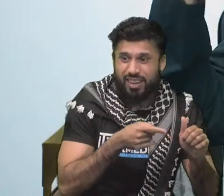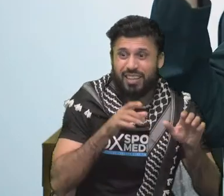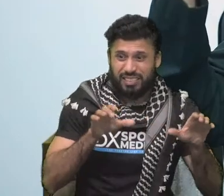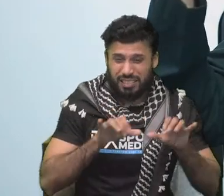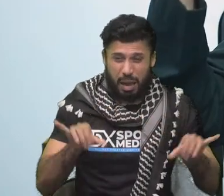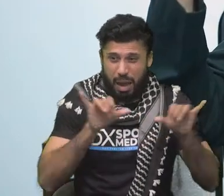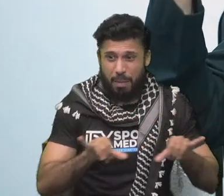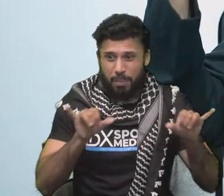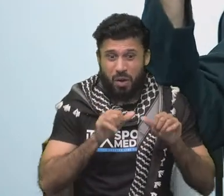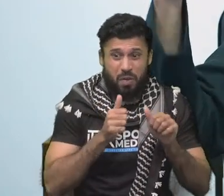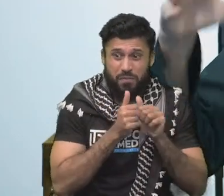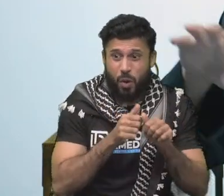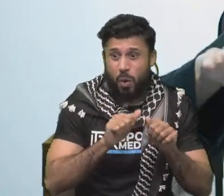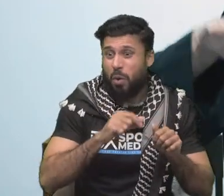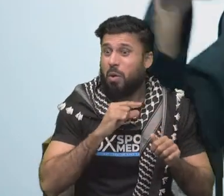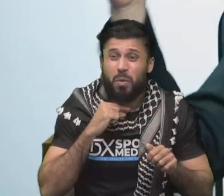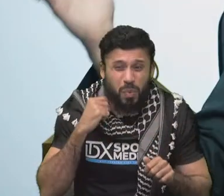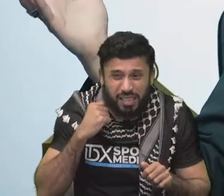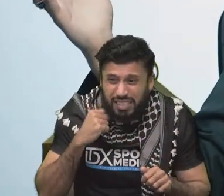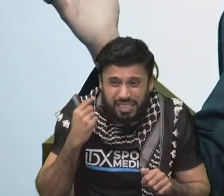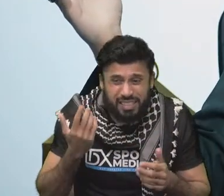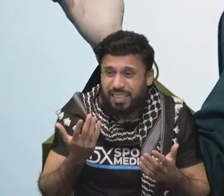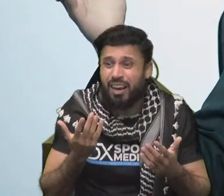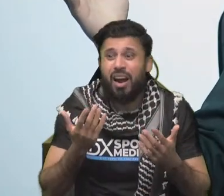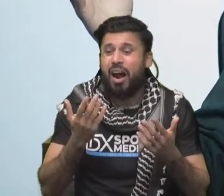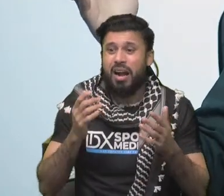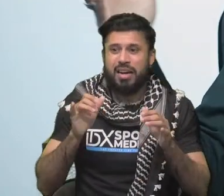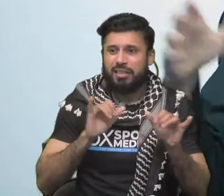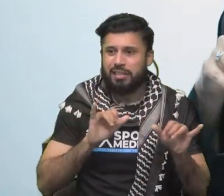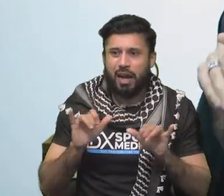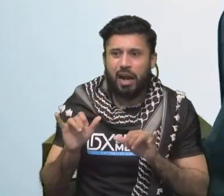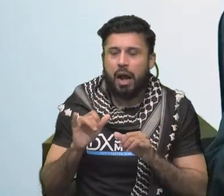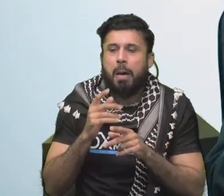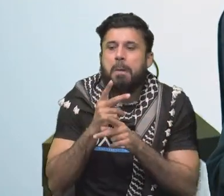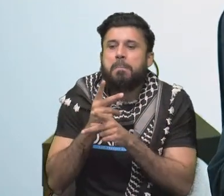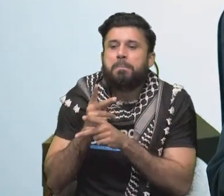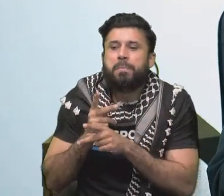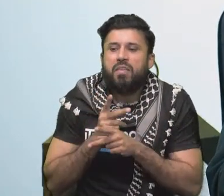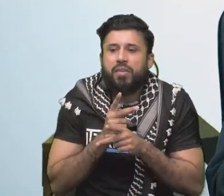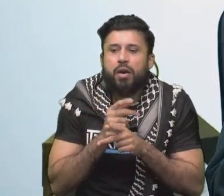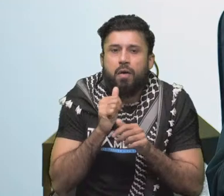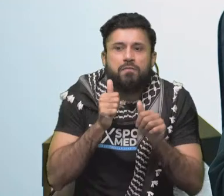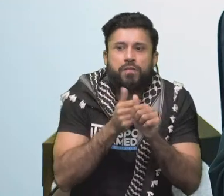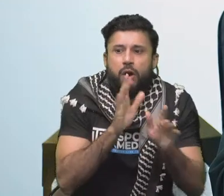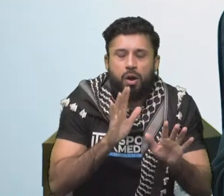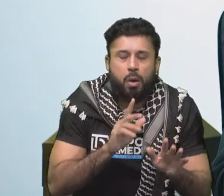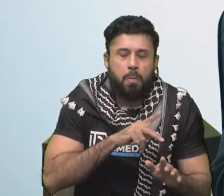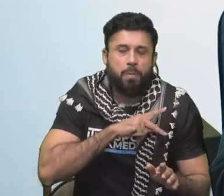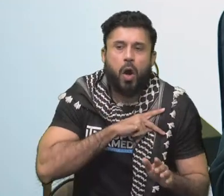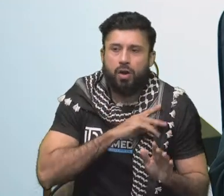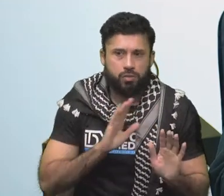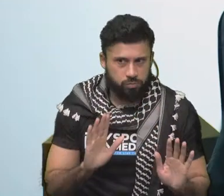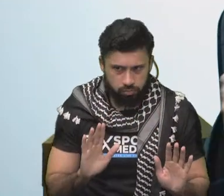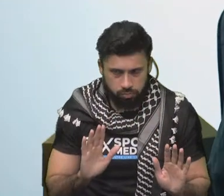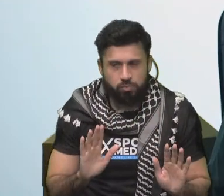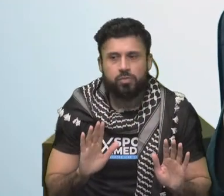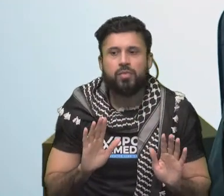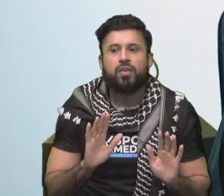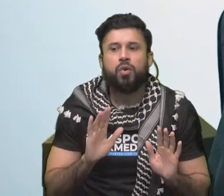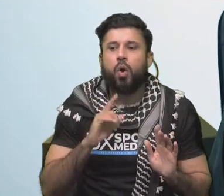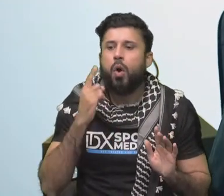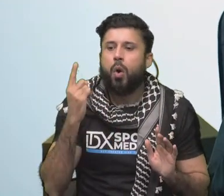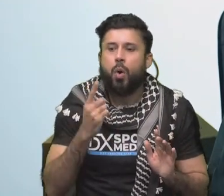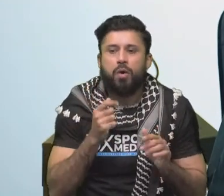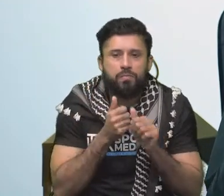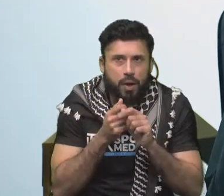you closer to Allah subhanahu wa ta'ala. But that's how personality cults form. Mm-hmm. And it's all kind of tied, like the prosperity gospel. Again, I mean, because these